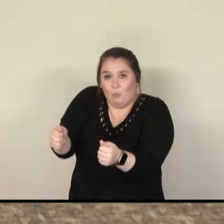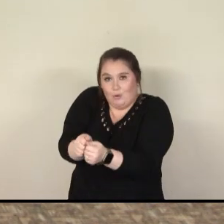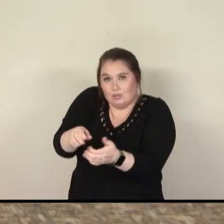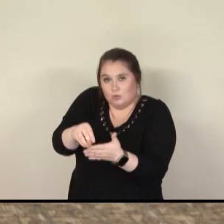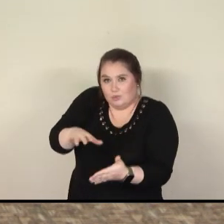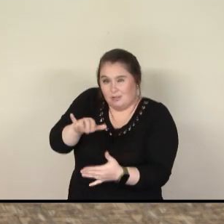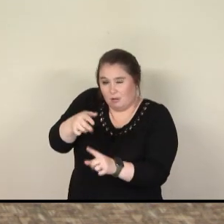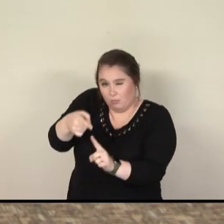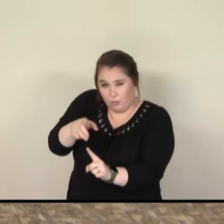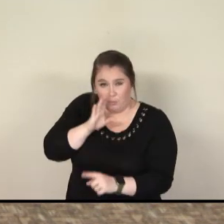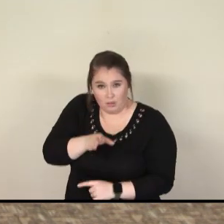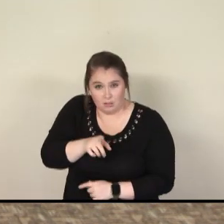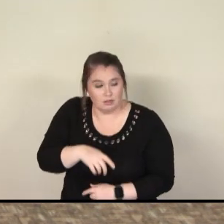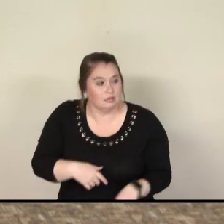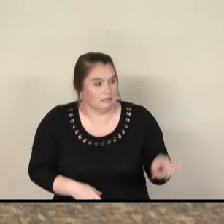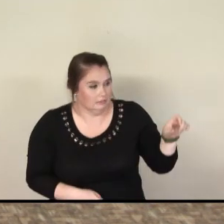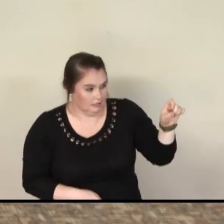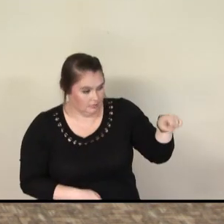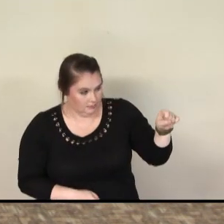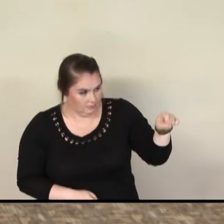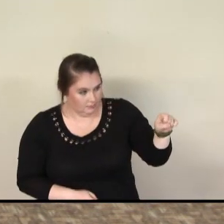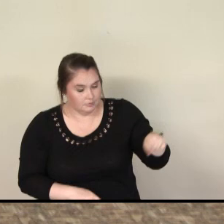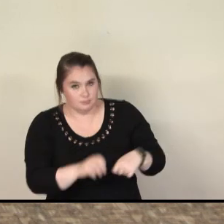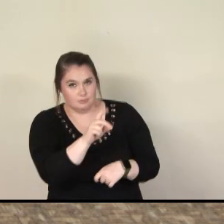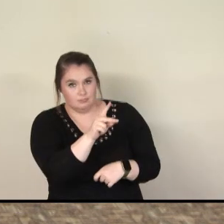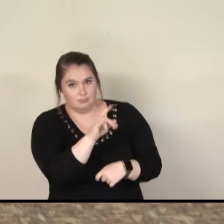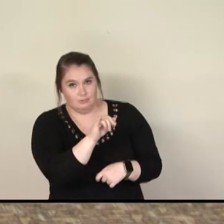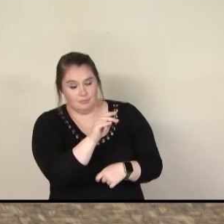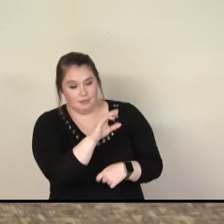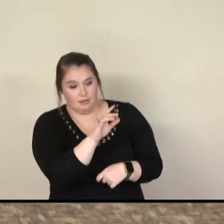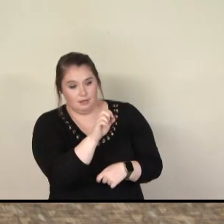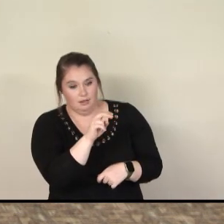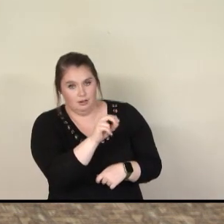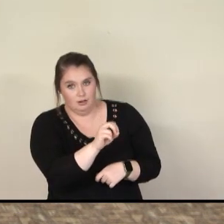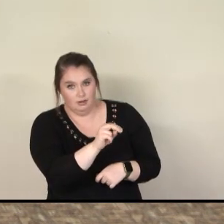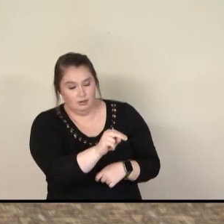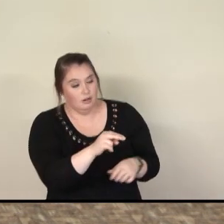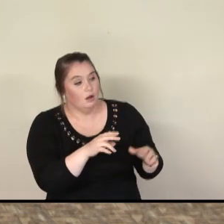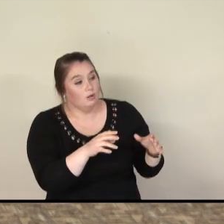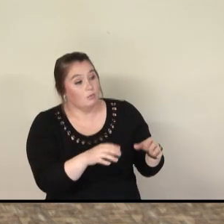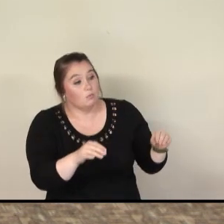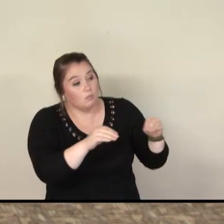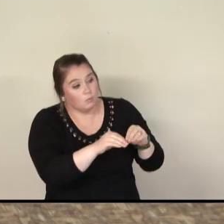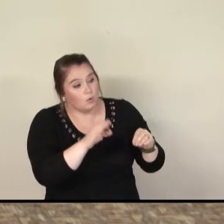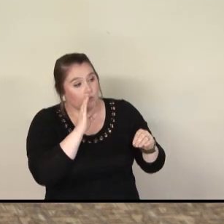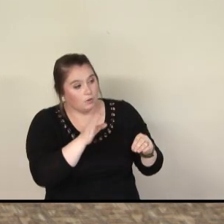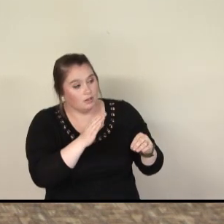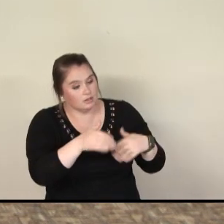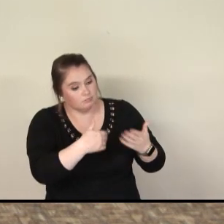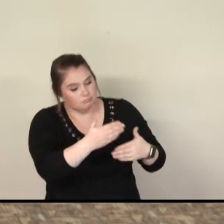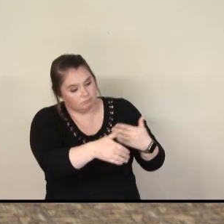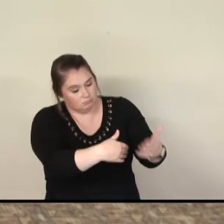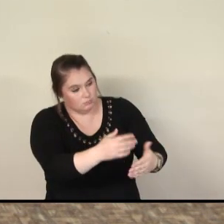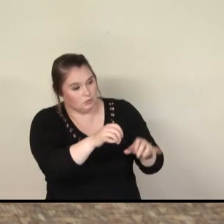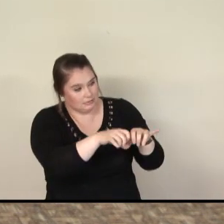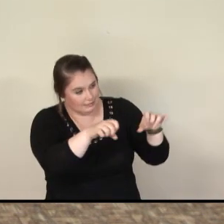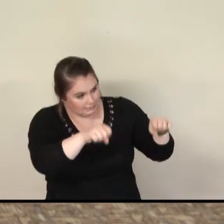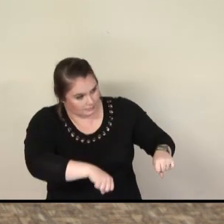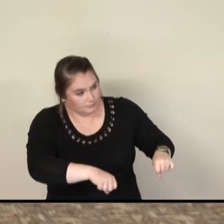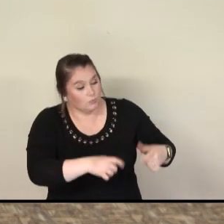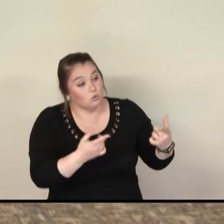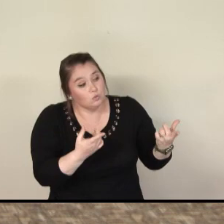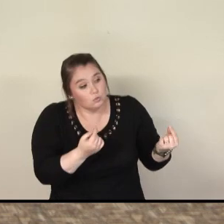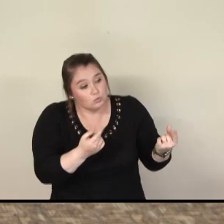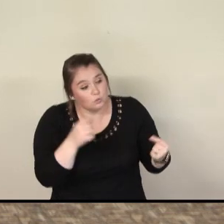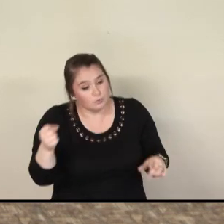grade levels? yes, and they will be even more so as they go through the system. So we're placing